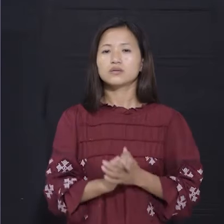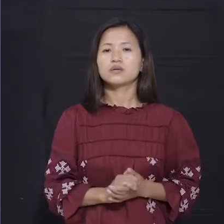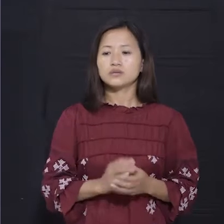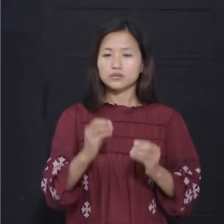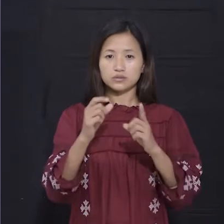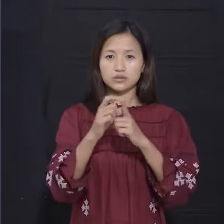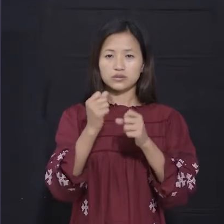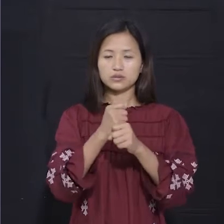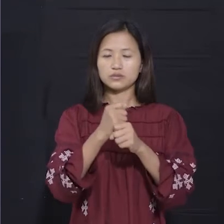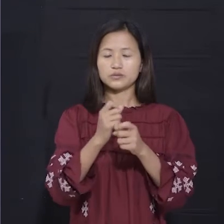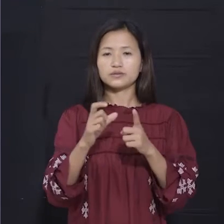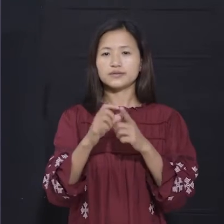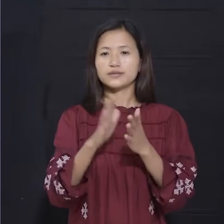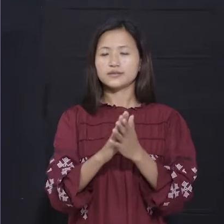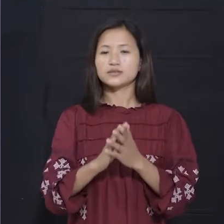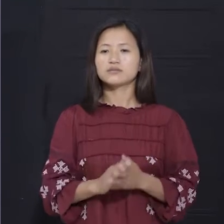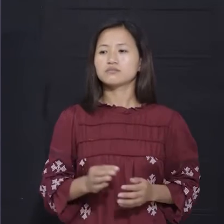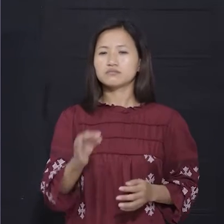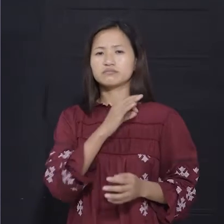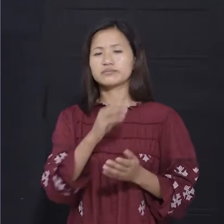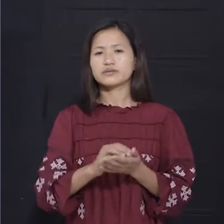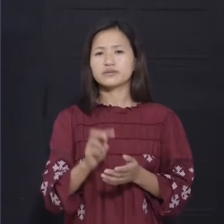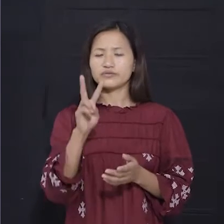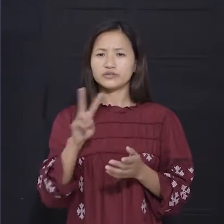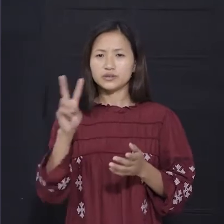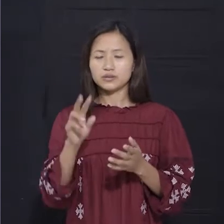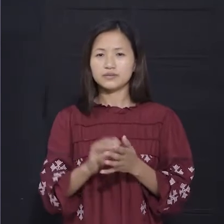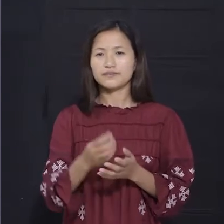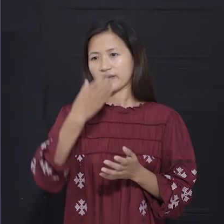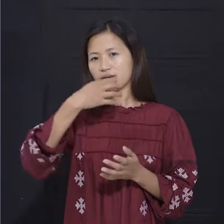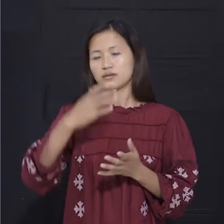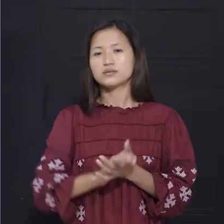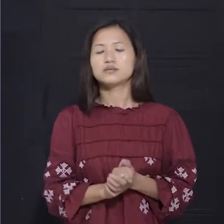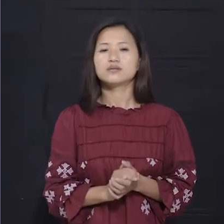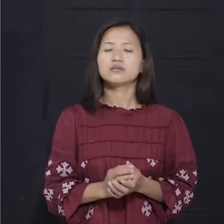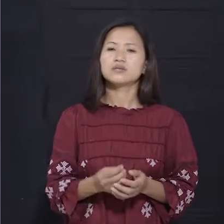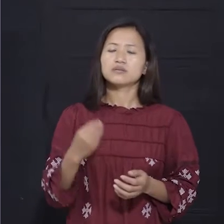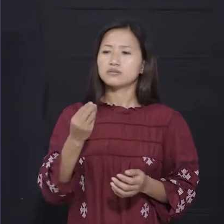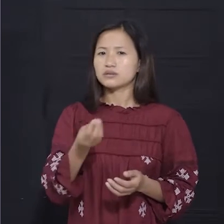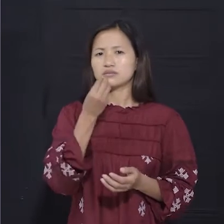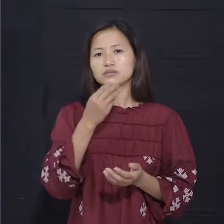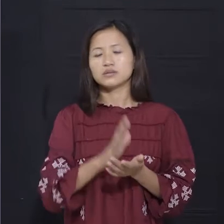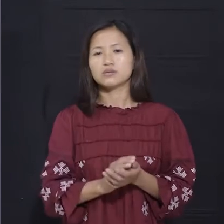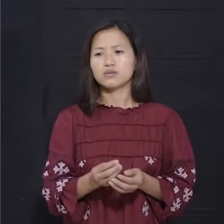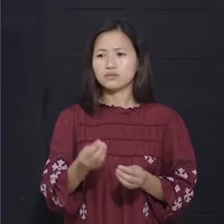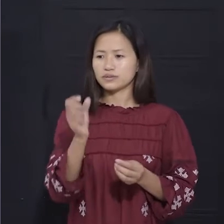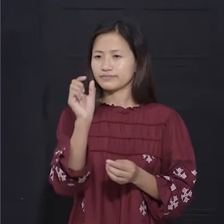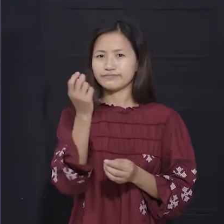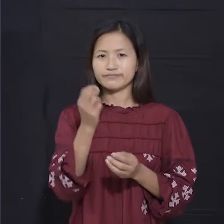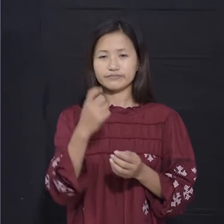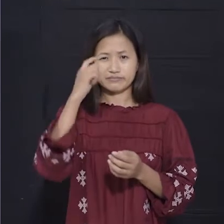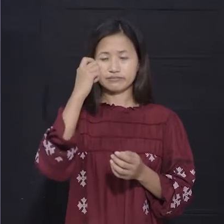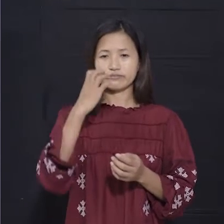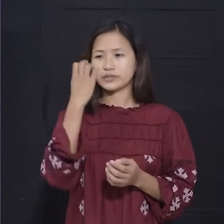were vegetarian, and they do not like spices. They do not go eat garlic, or they do not eat onions, but they go